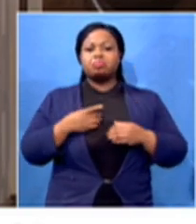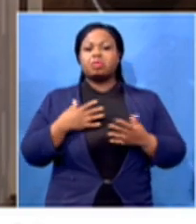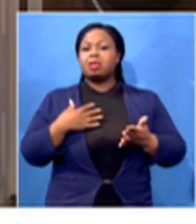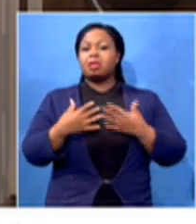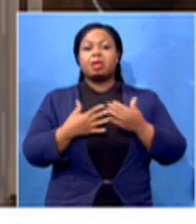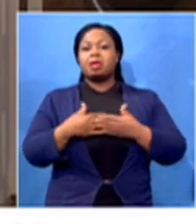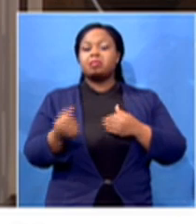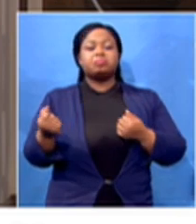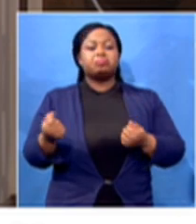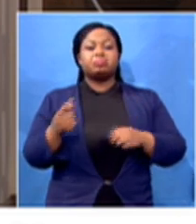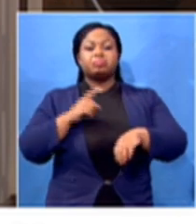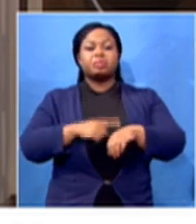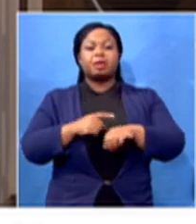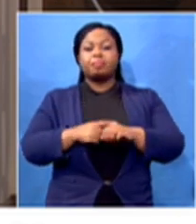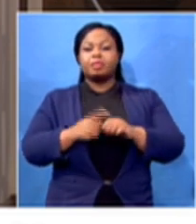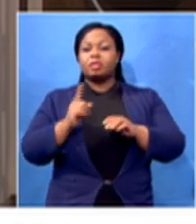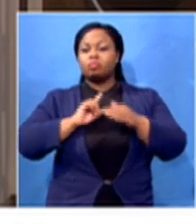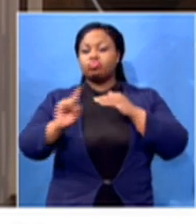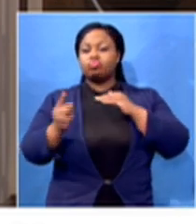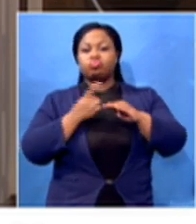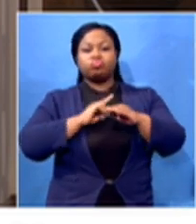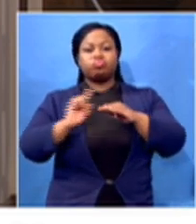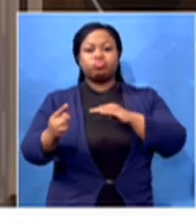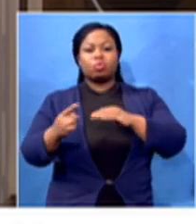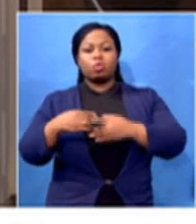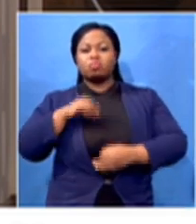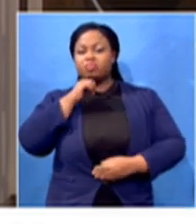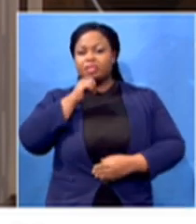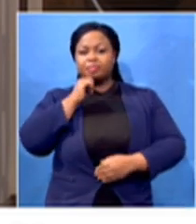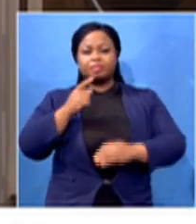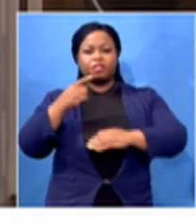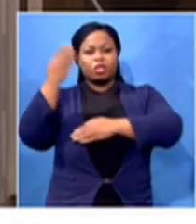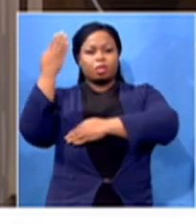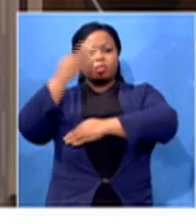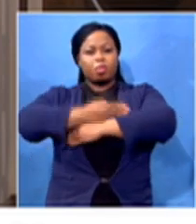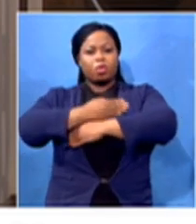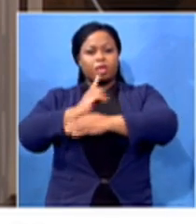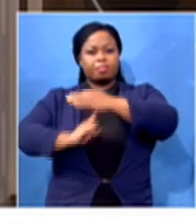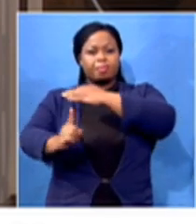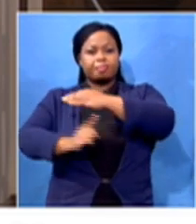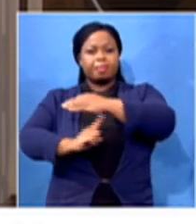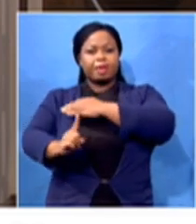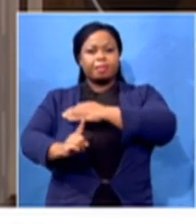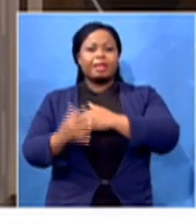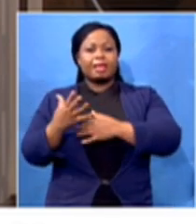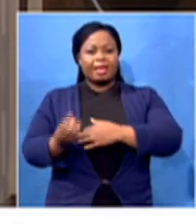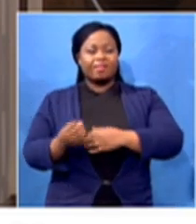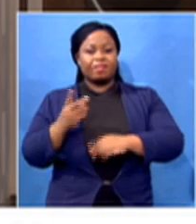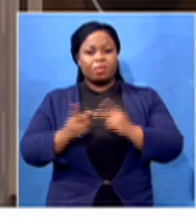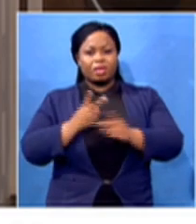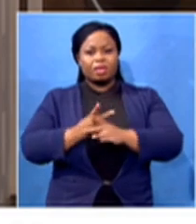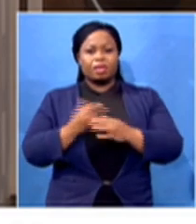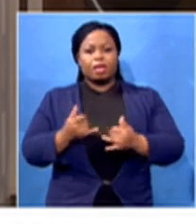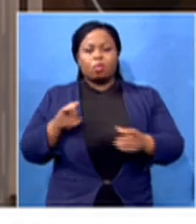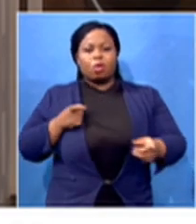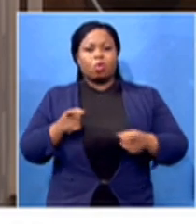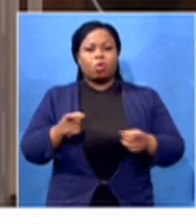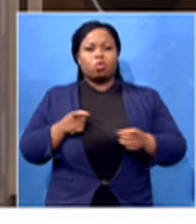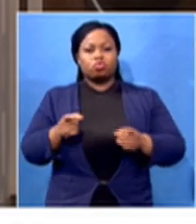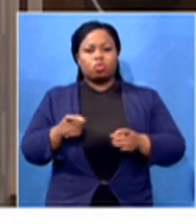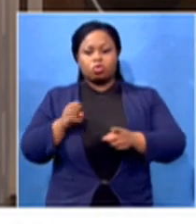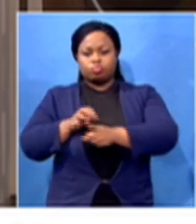at any place that they wish they want to cross. And this has a bearing on our ability to control infections in